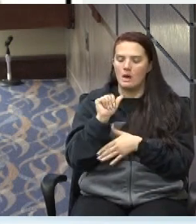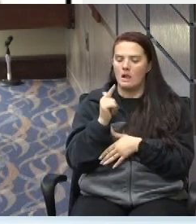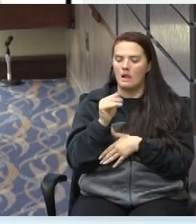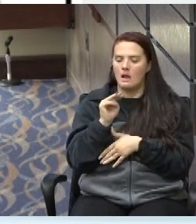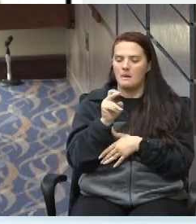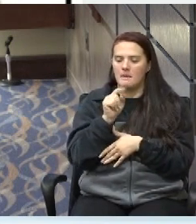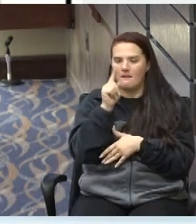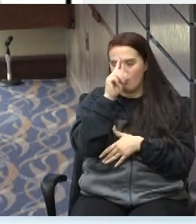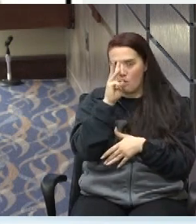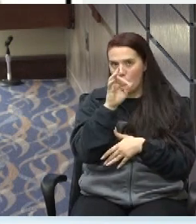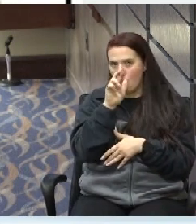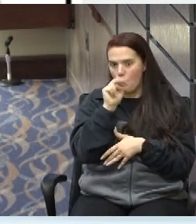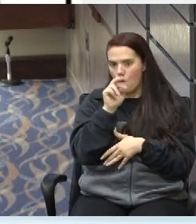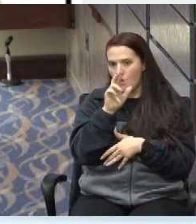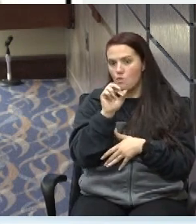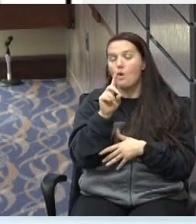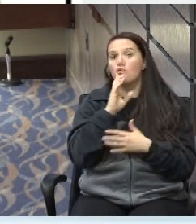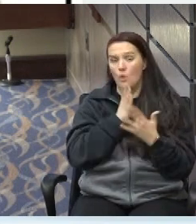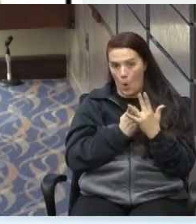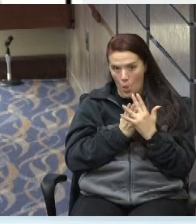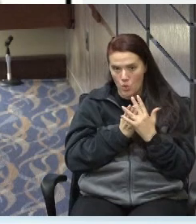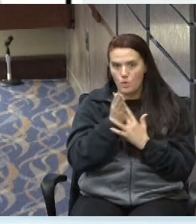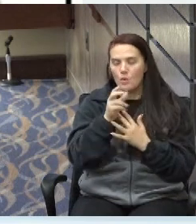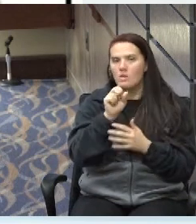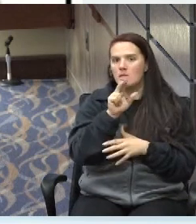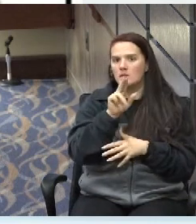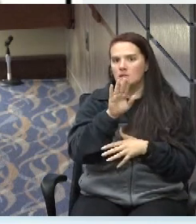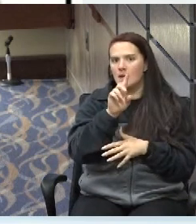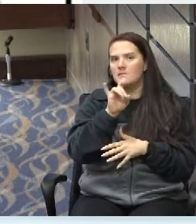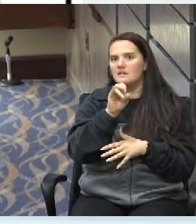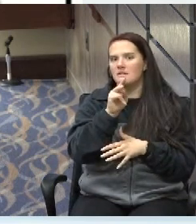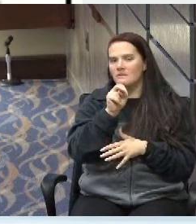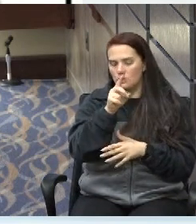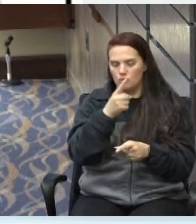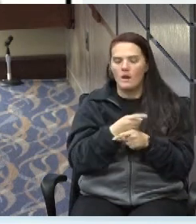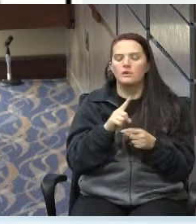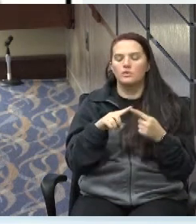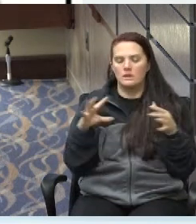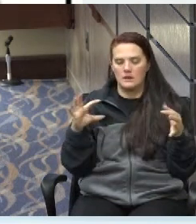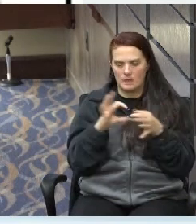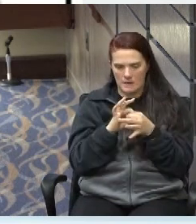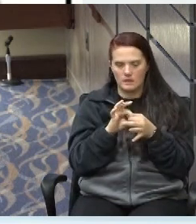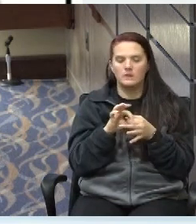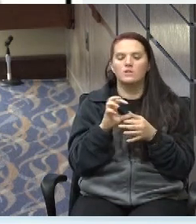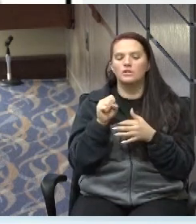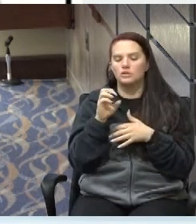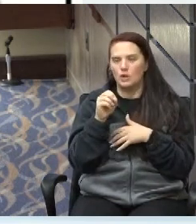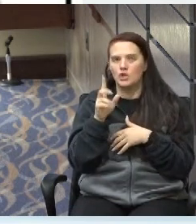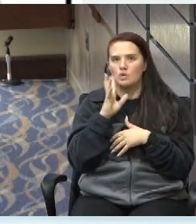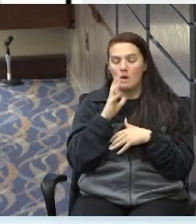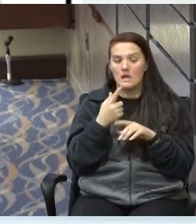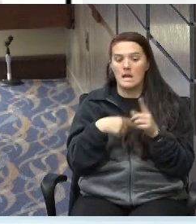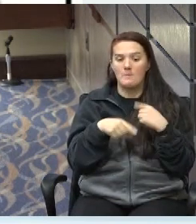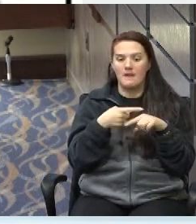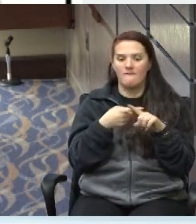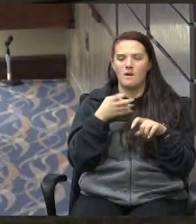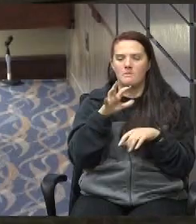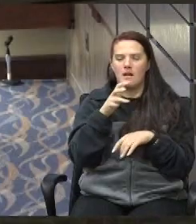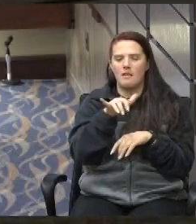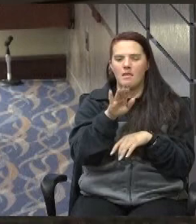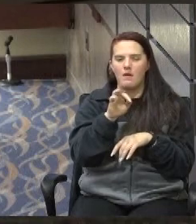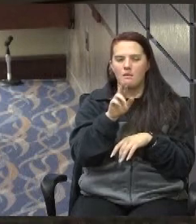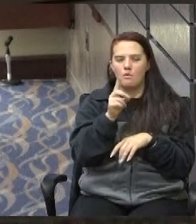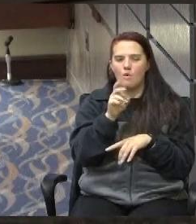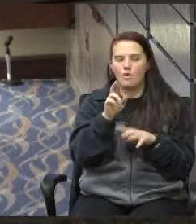Warren Road, and that would be so it'll go through the subdivision. Correct. To connect them. Yeah, so like coming from kind of that border